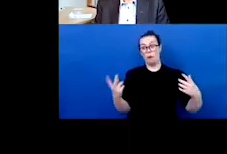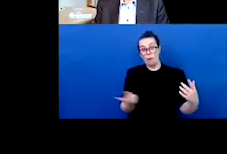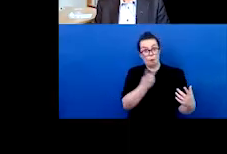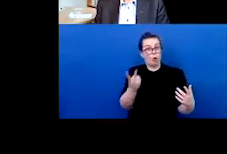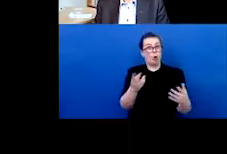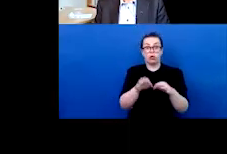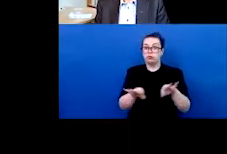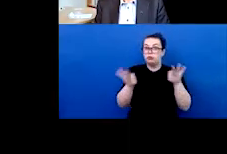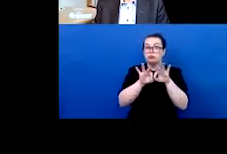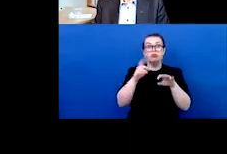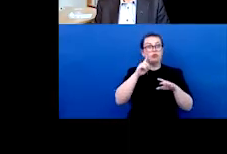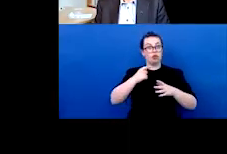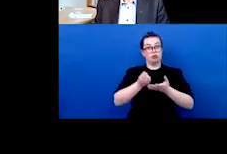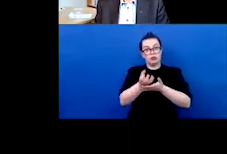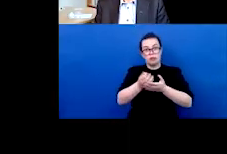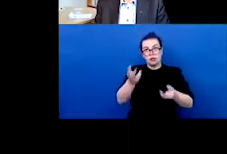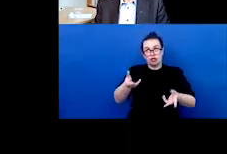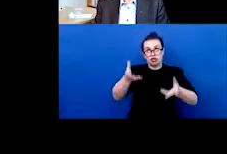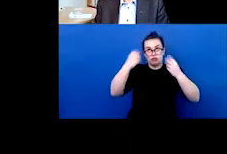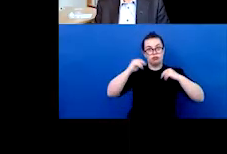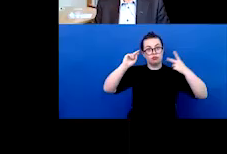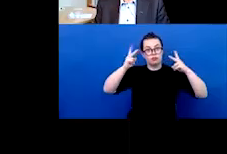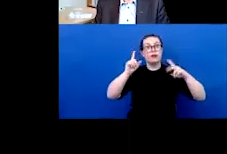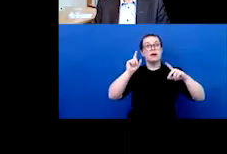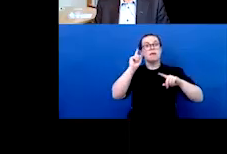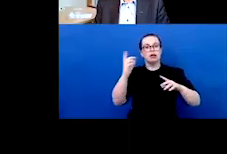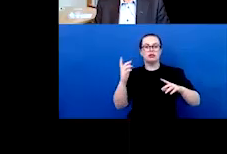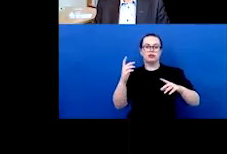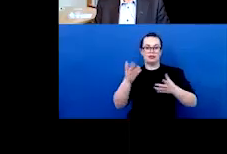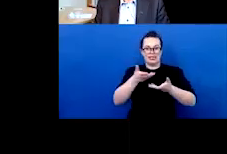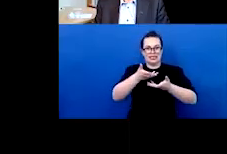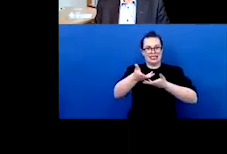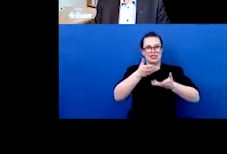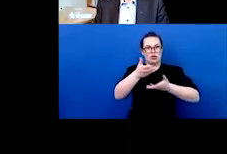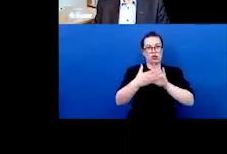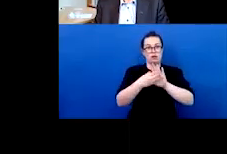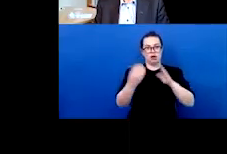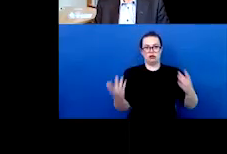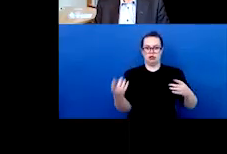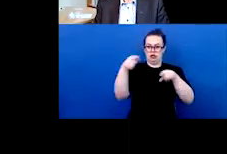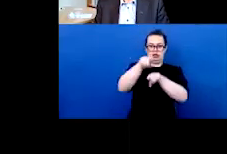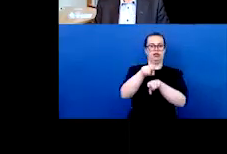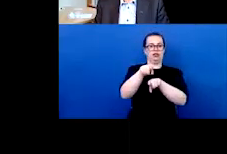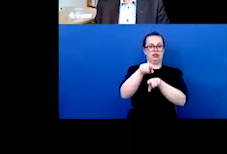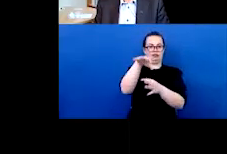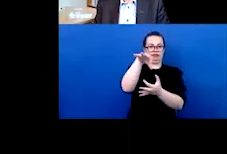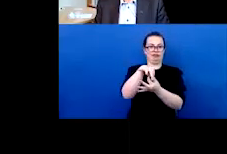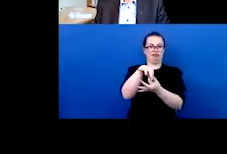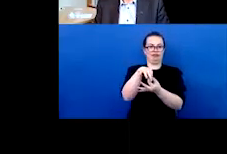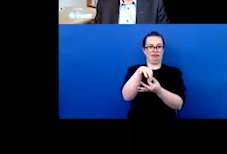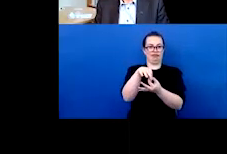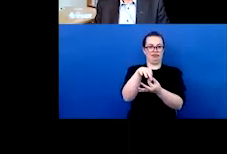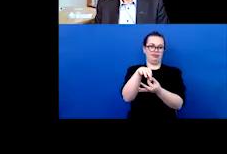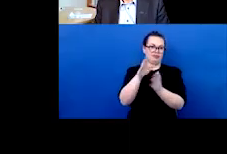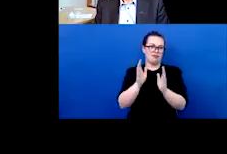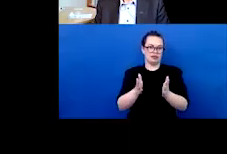is integrated at the level of the discourse model. And using computational models and experiments, I have tried